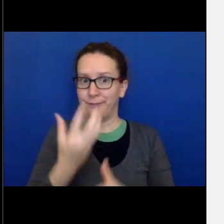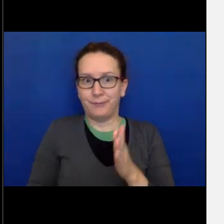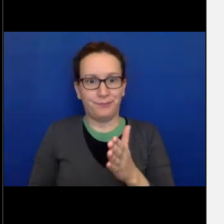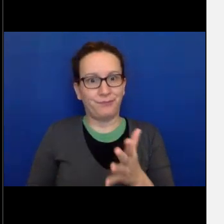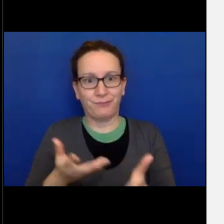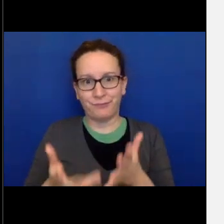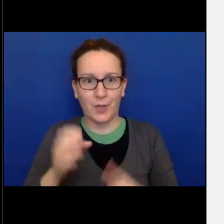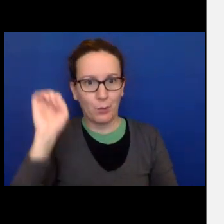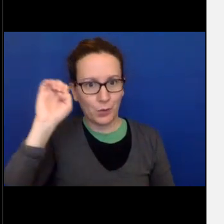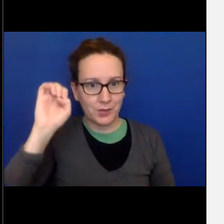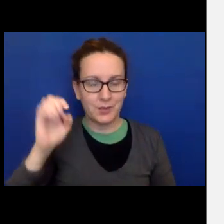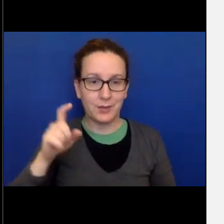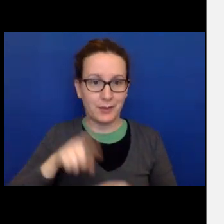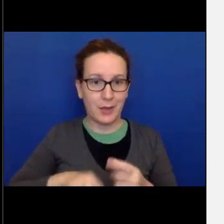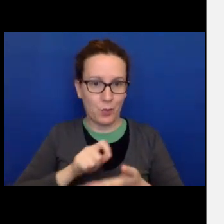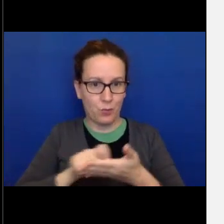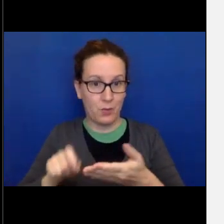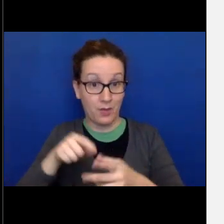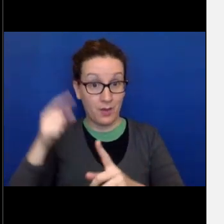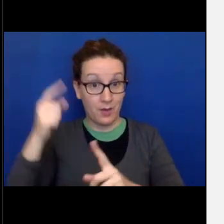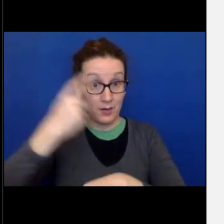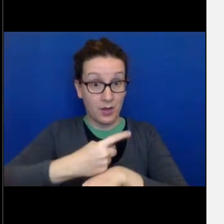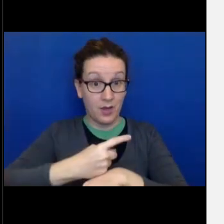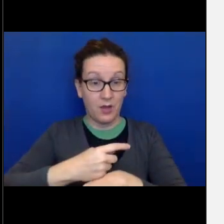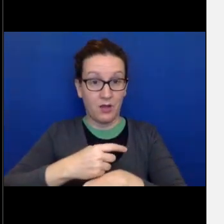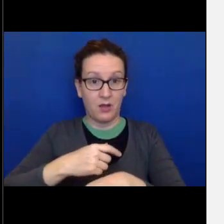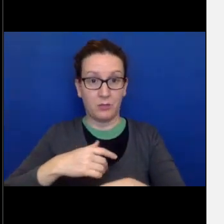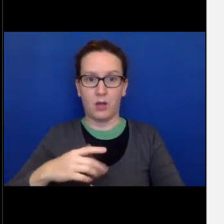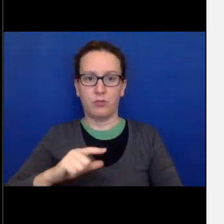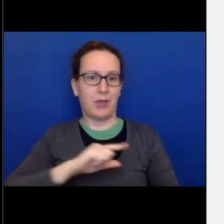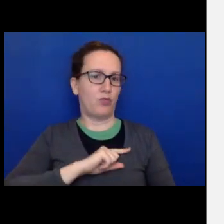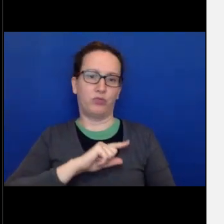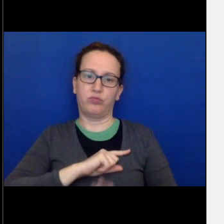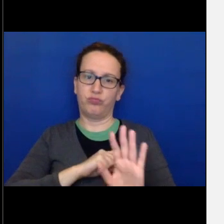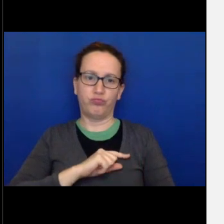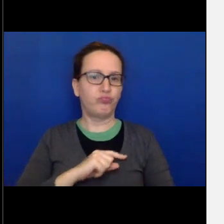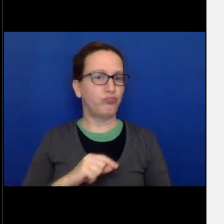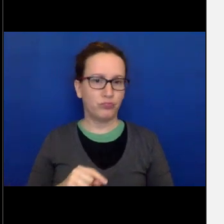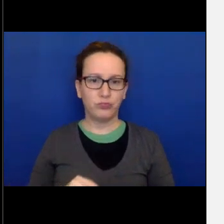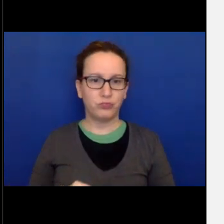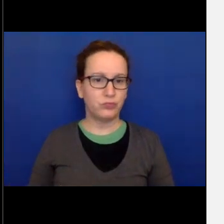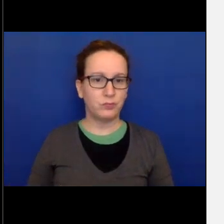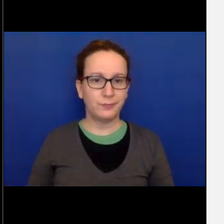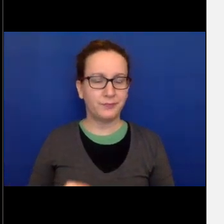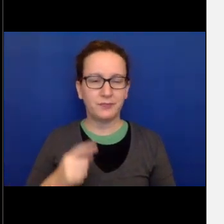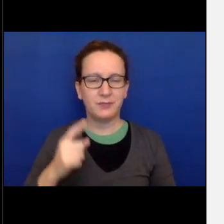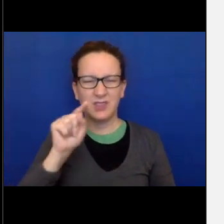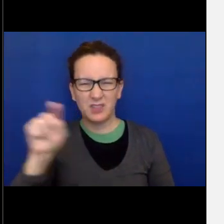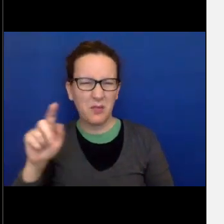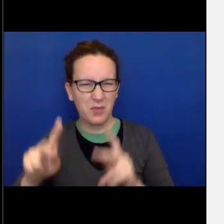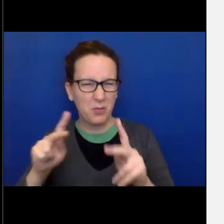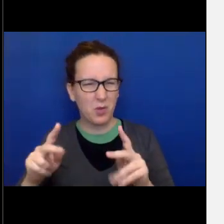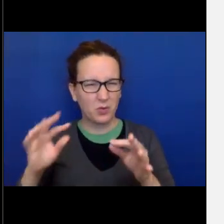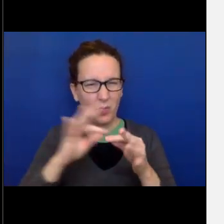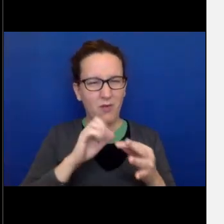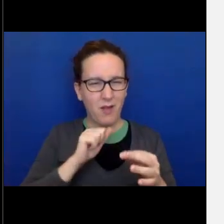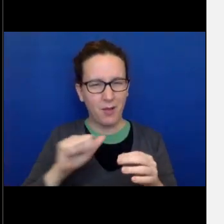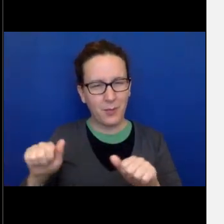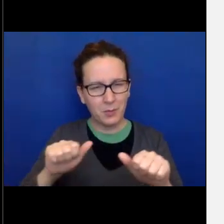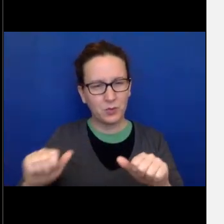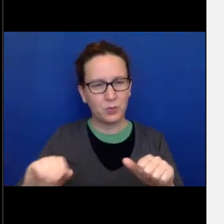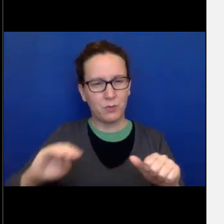comes up and I can't write that day, I don't feel that sort of guilt maybe that some people associate with not being able to meet their goals.